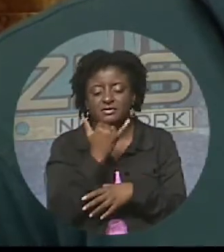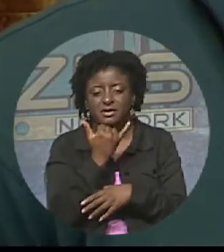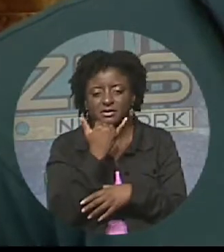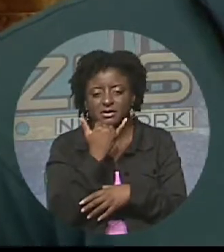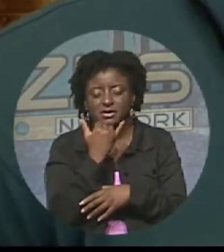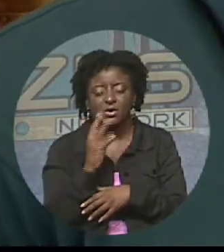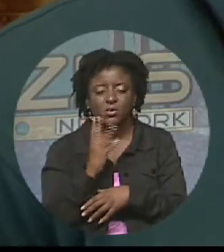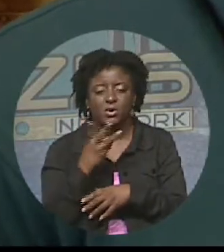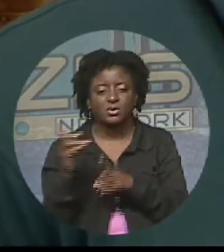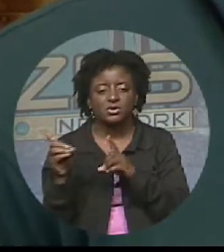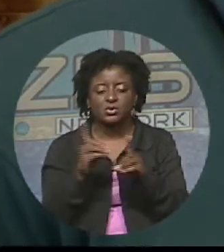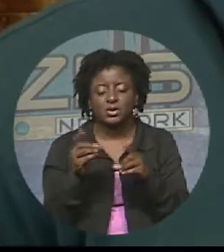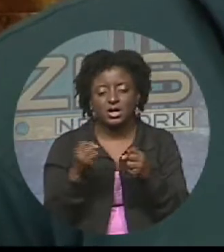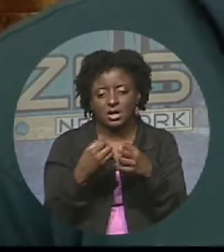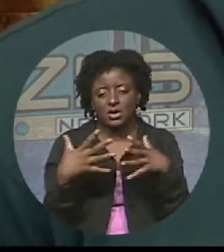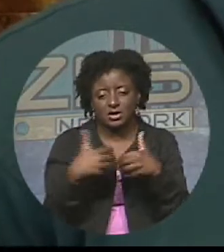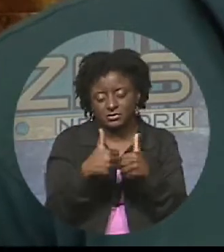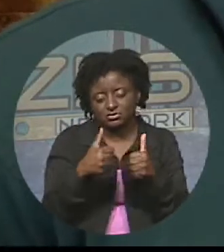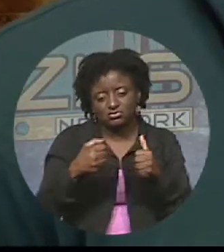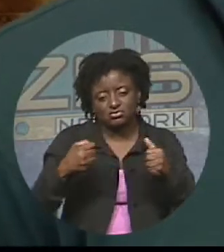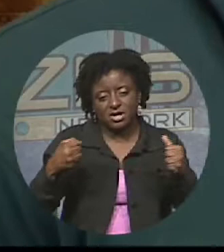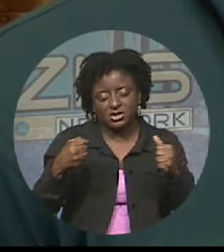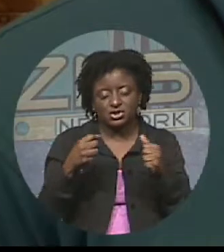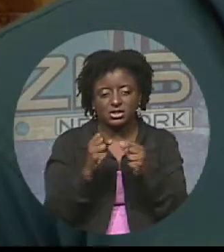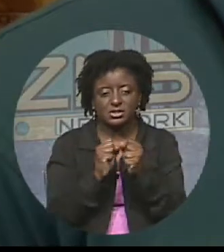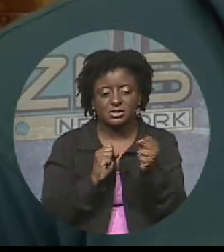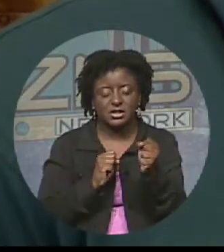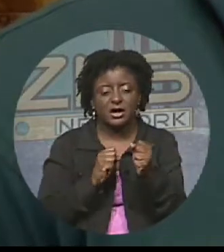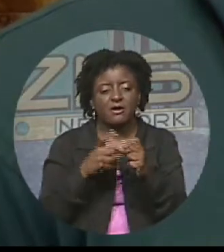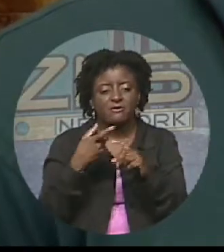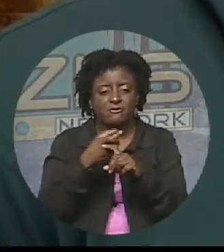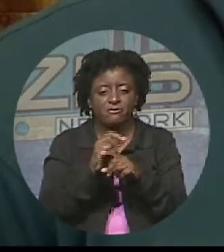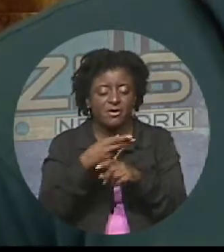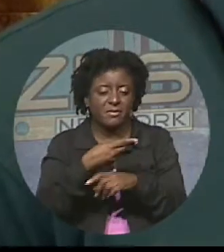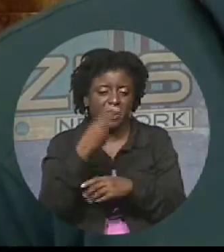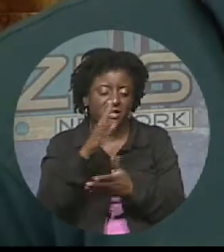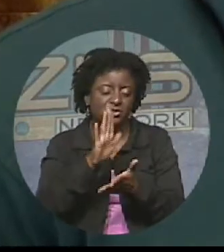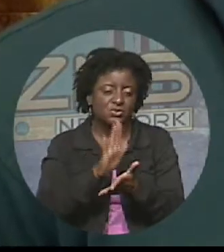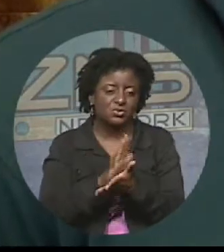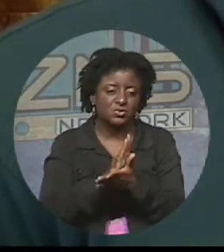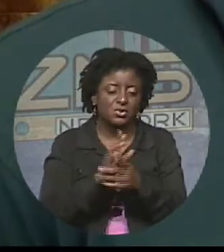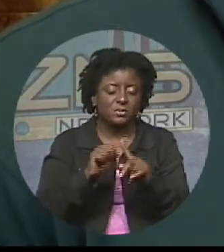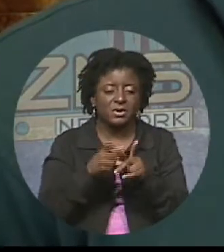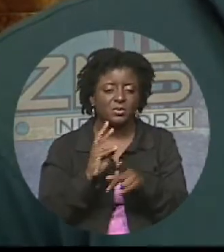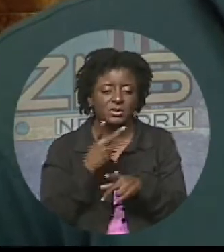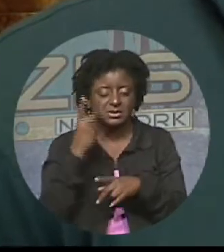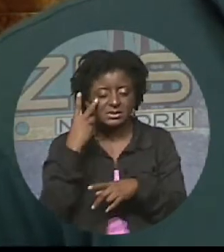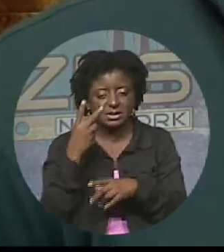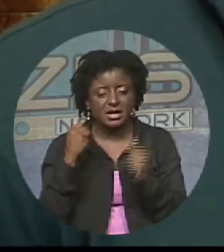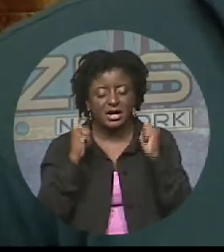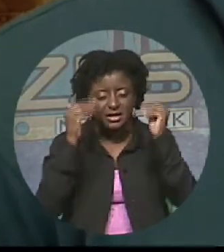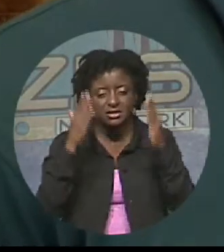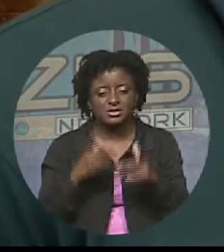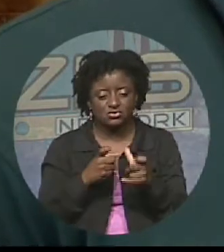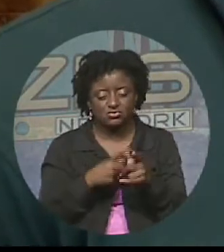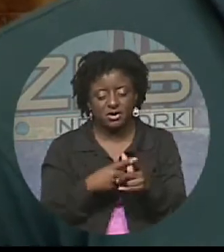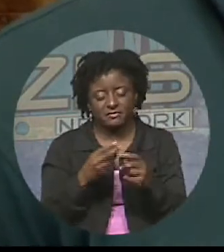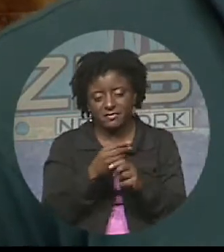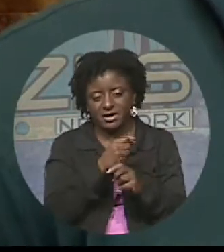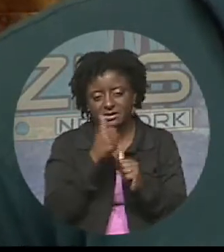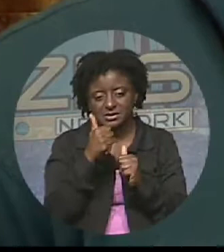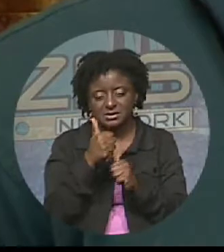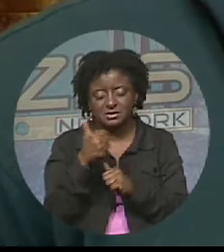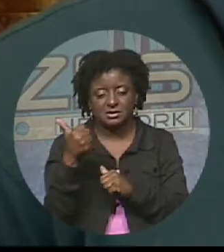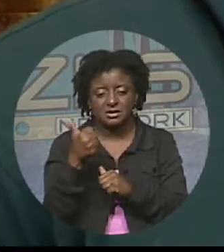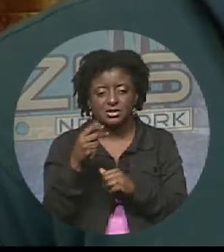the stretches, what we were doing from high school. Yet we're seeing athletes run faster, we're seeing them jump higher, we're